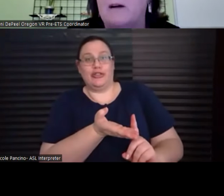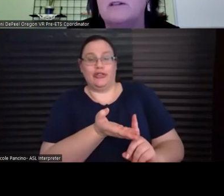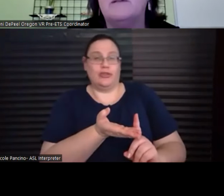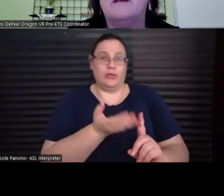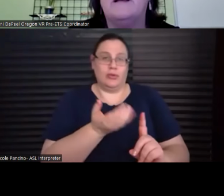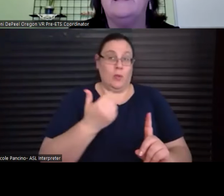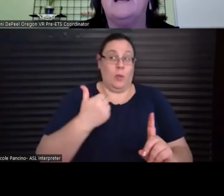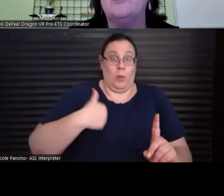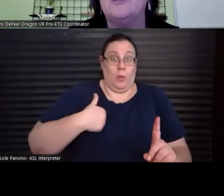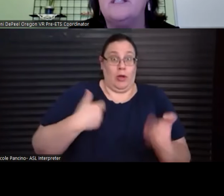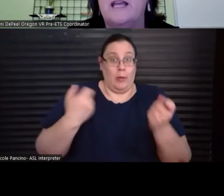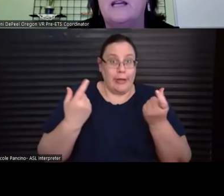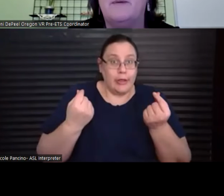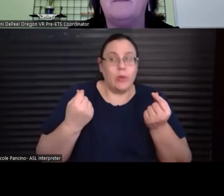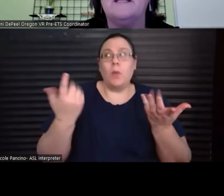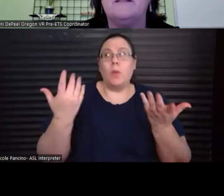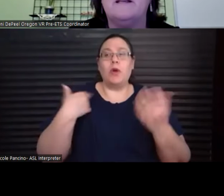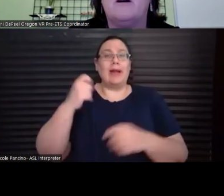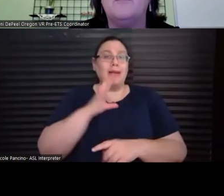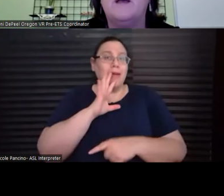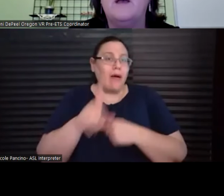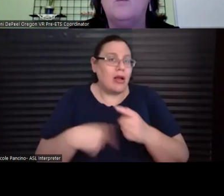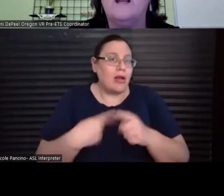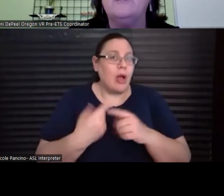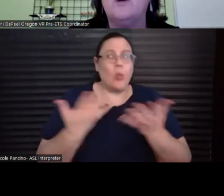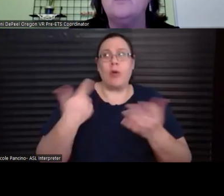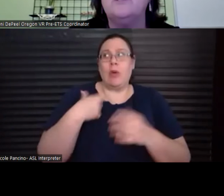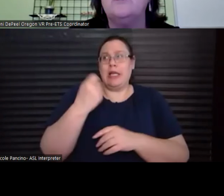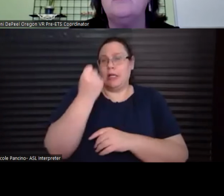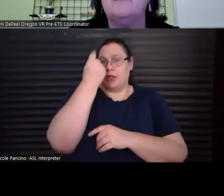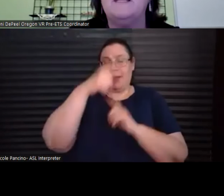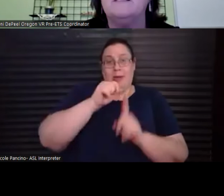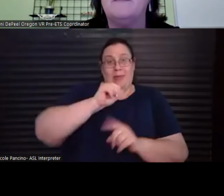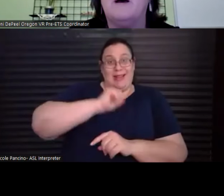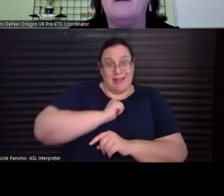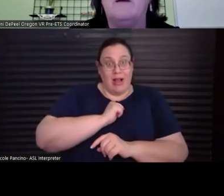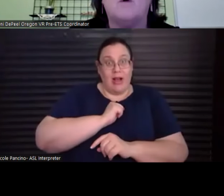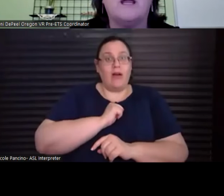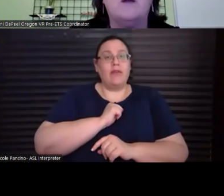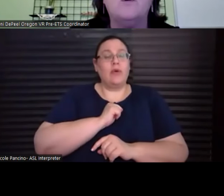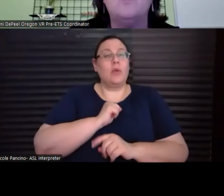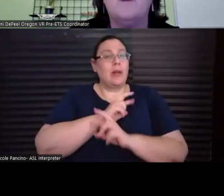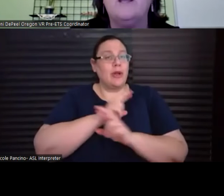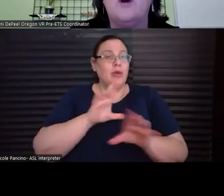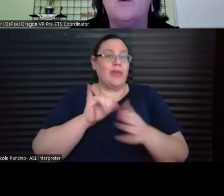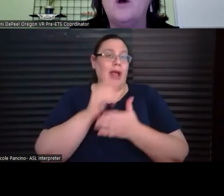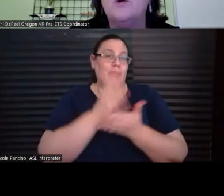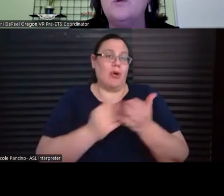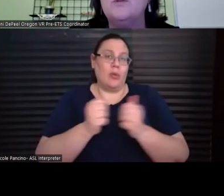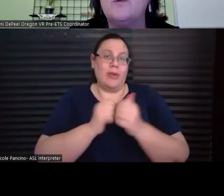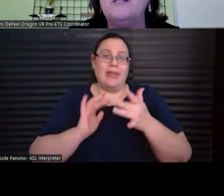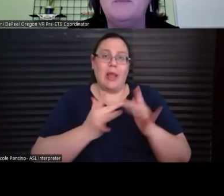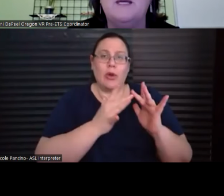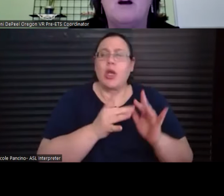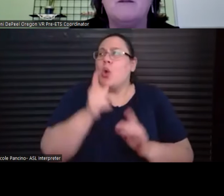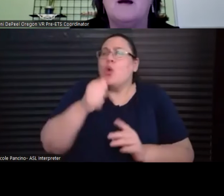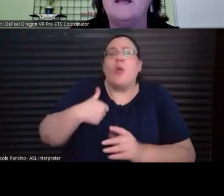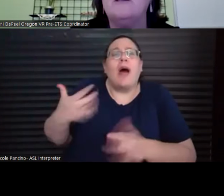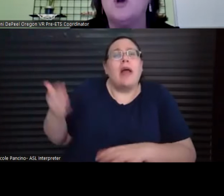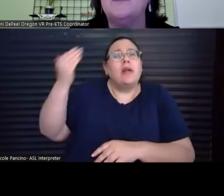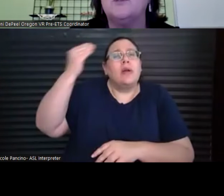talk about and understand about myself when I go to do the piece about networking? Who do I know? Who's going to